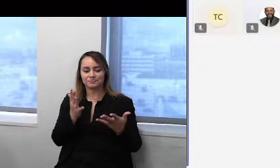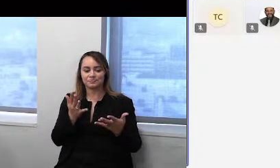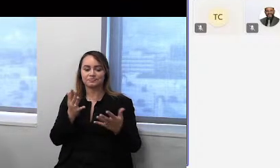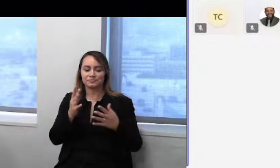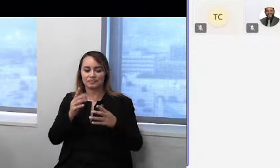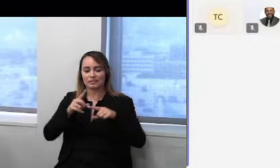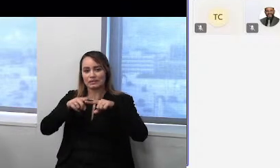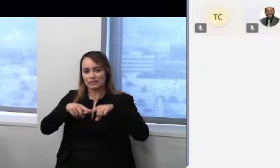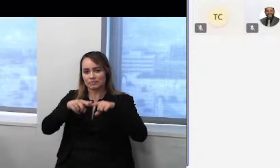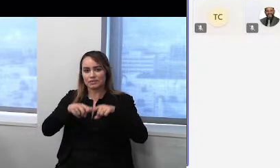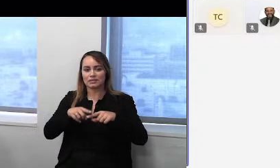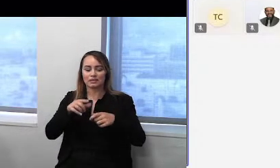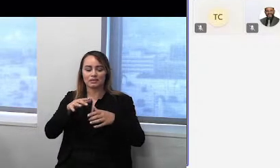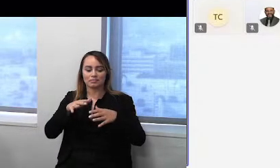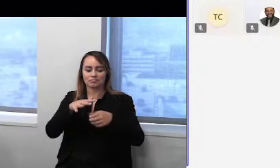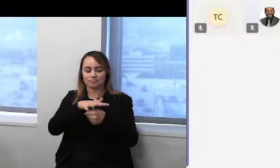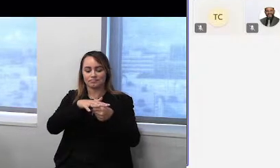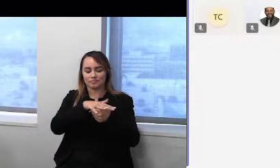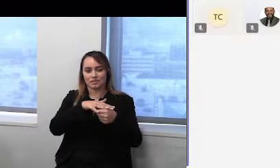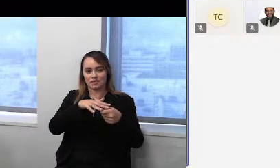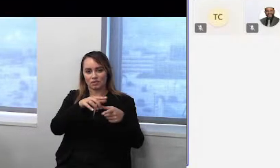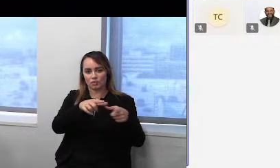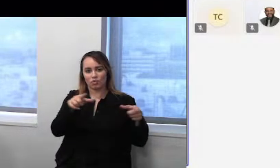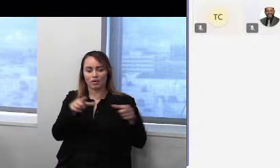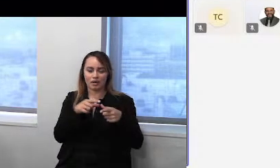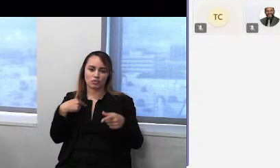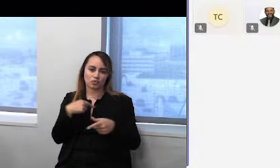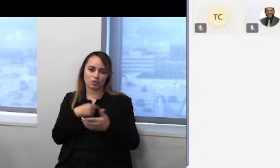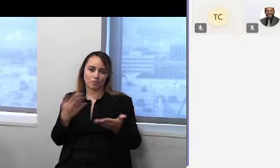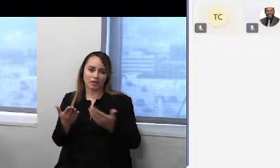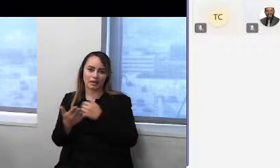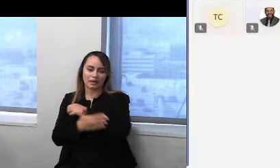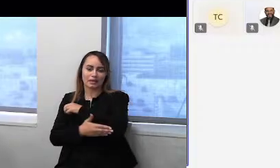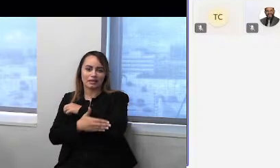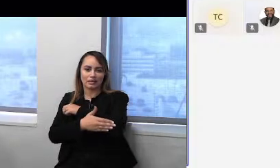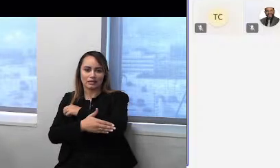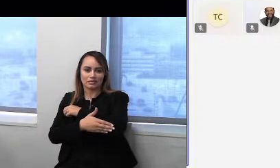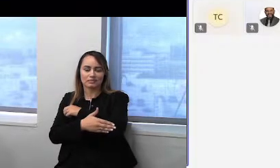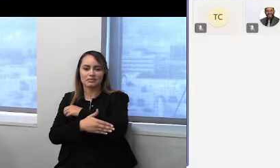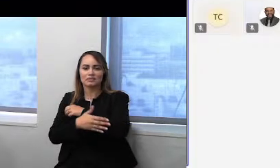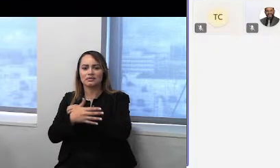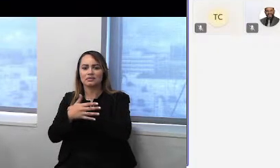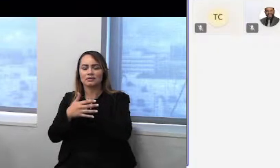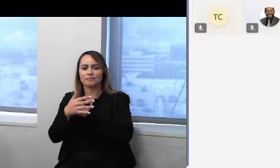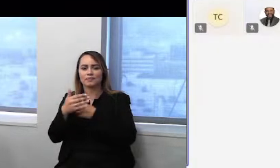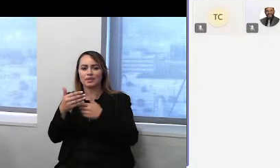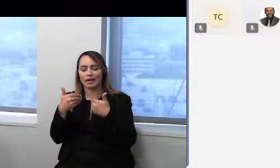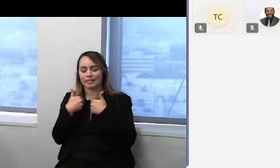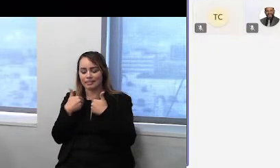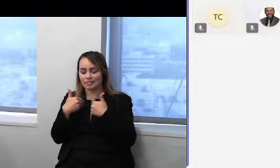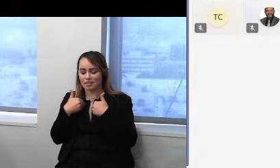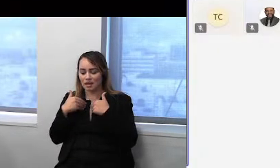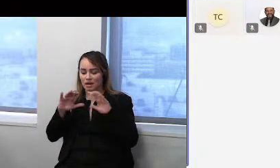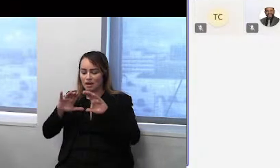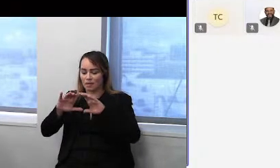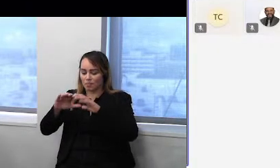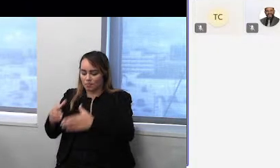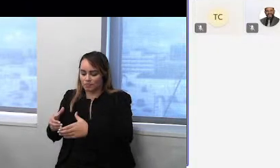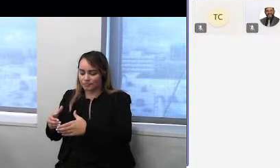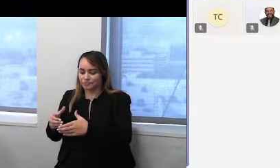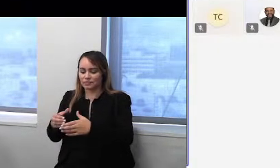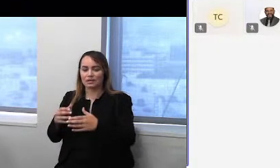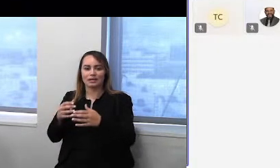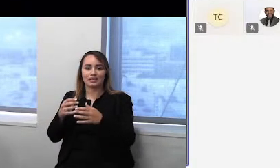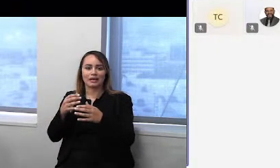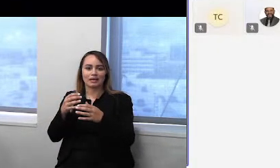allowed over 2,500 miles of transmission network to get to the load, but it is very condensed. There is a lot of, from the